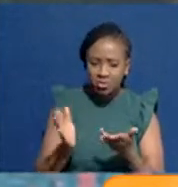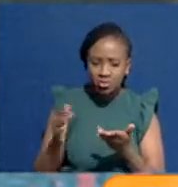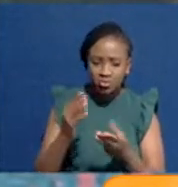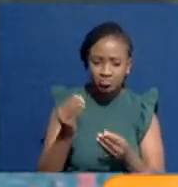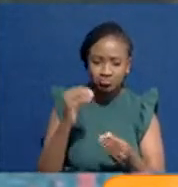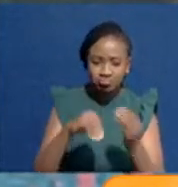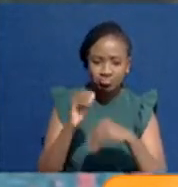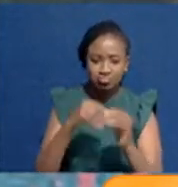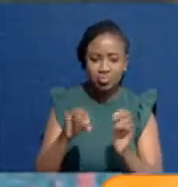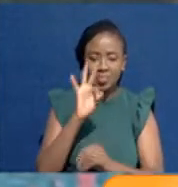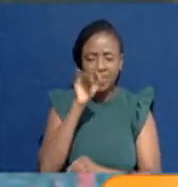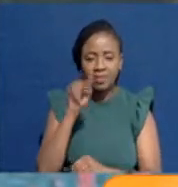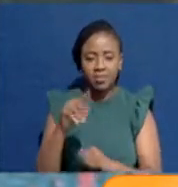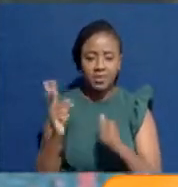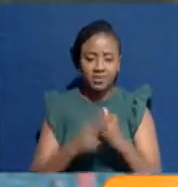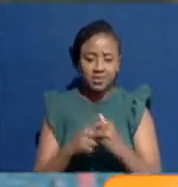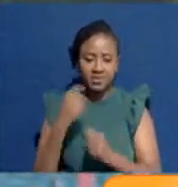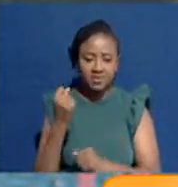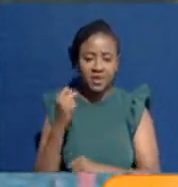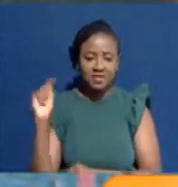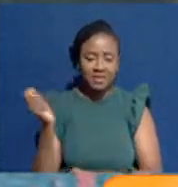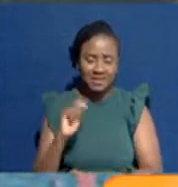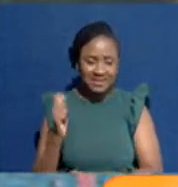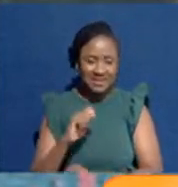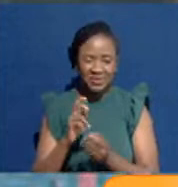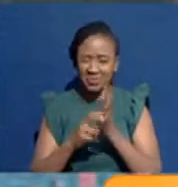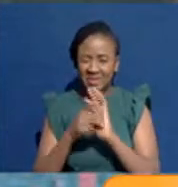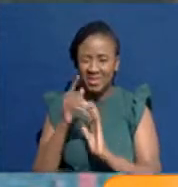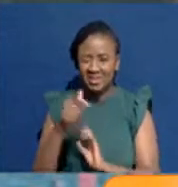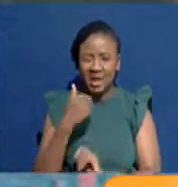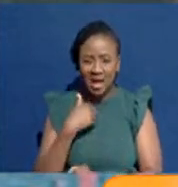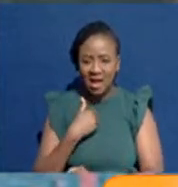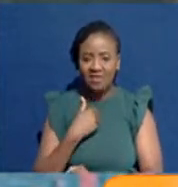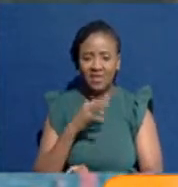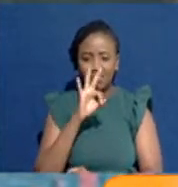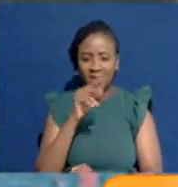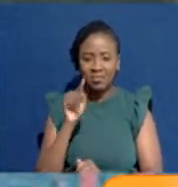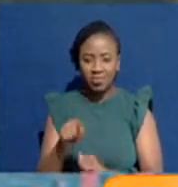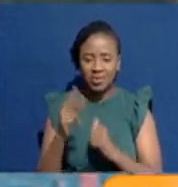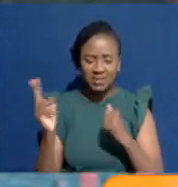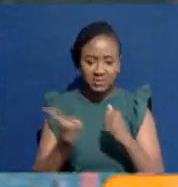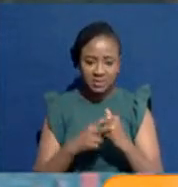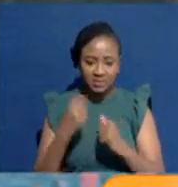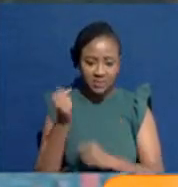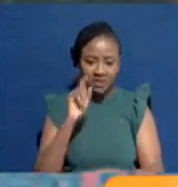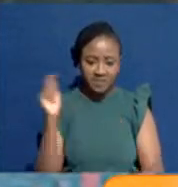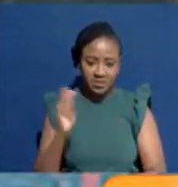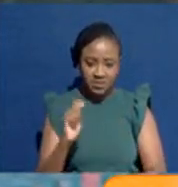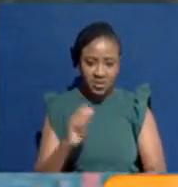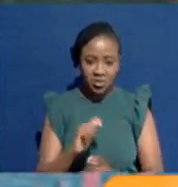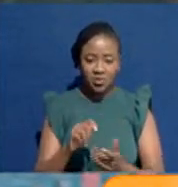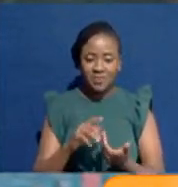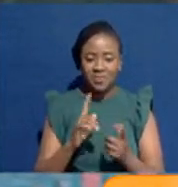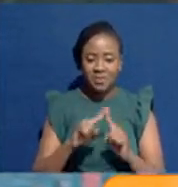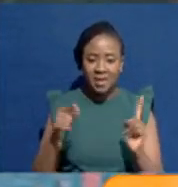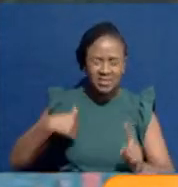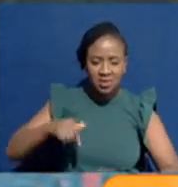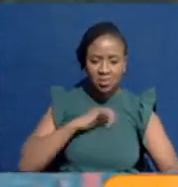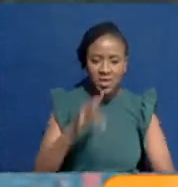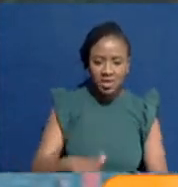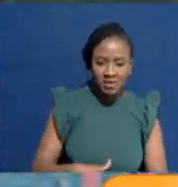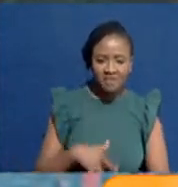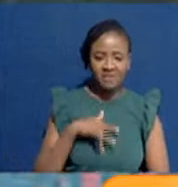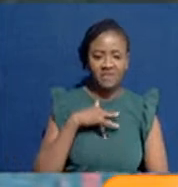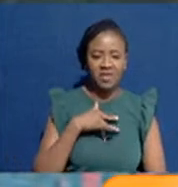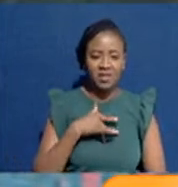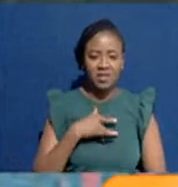And so there's a difference of 470 billion, which is the bone of contention. Because for us, we feel that,